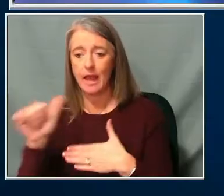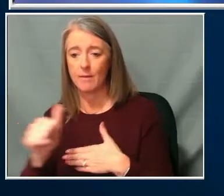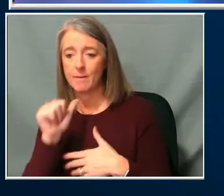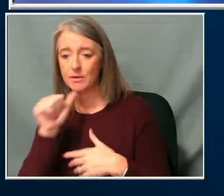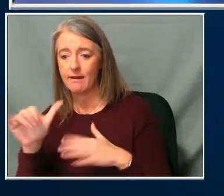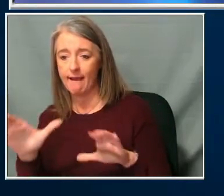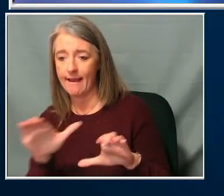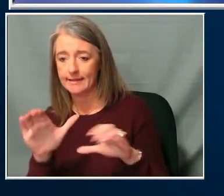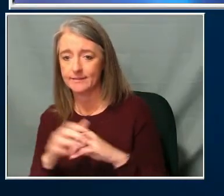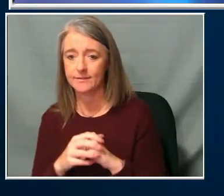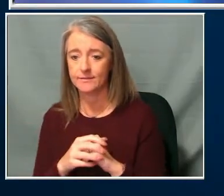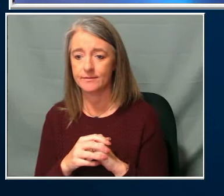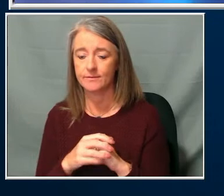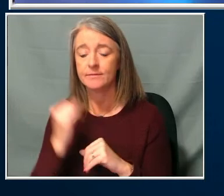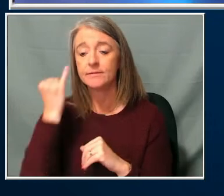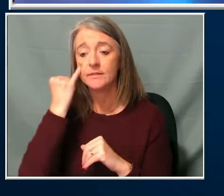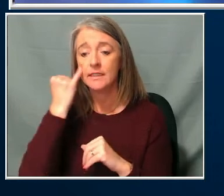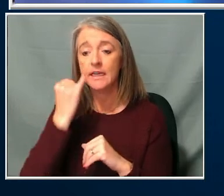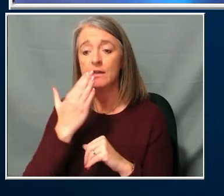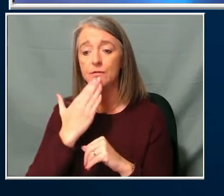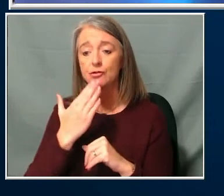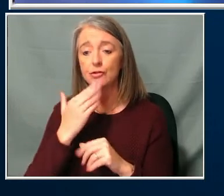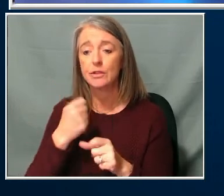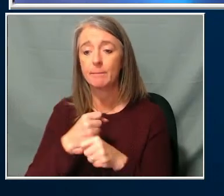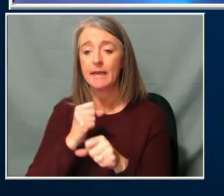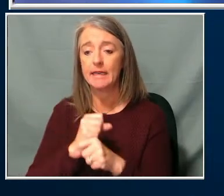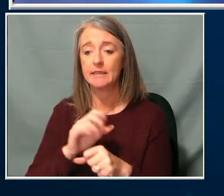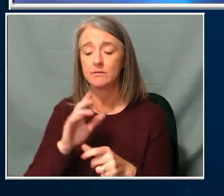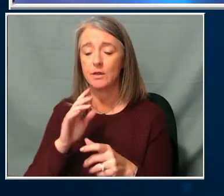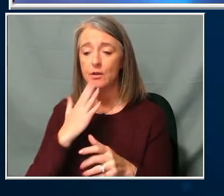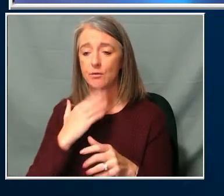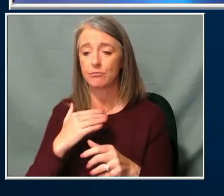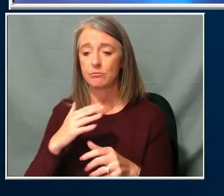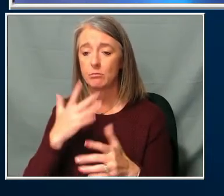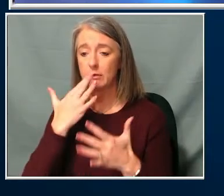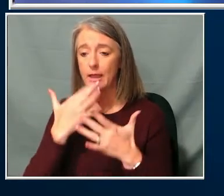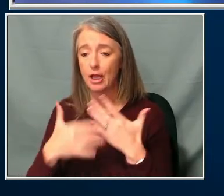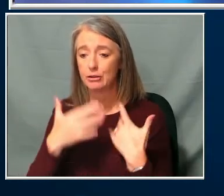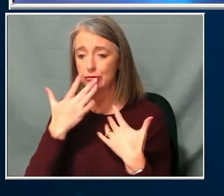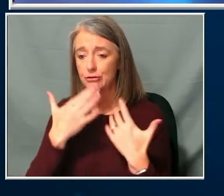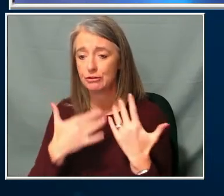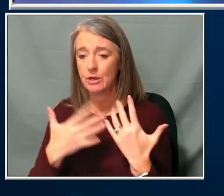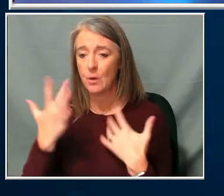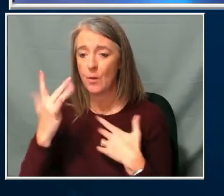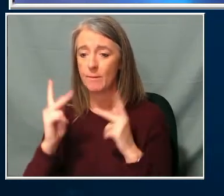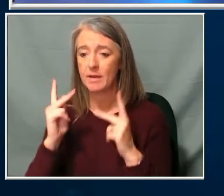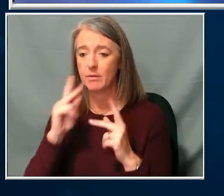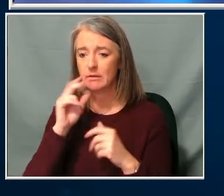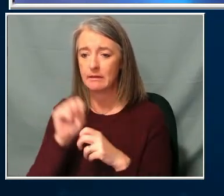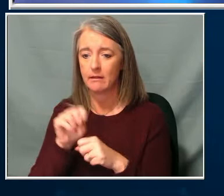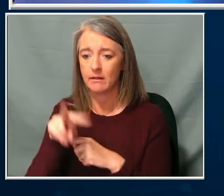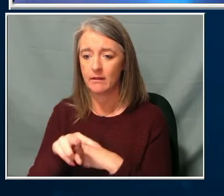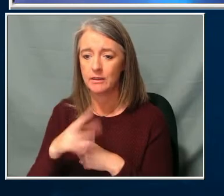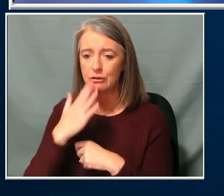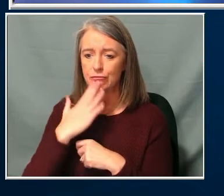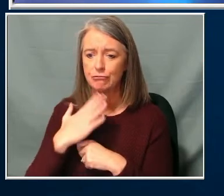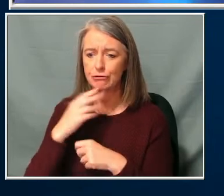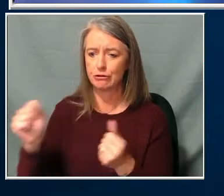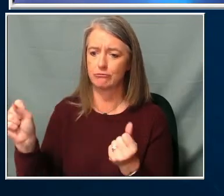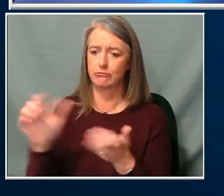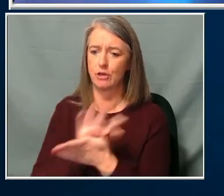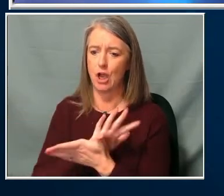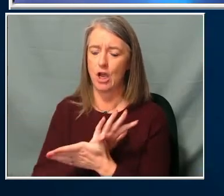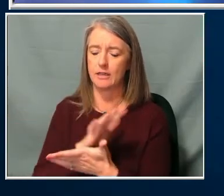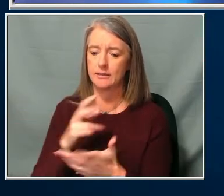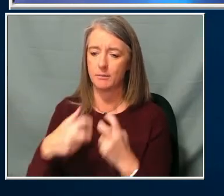if sugar's messing with your blood sugar, I think that's why people make that leap. If that sugar is the one causing the problem with your blood